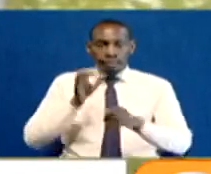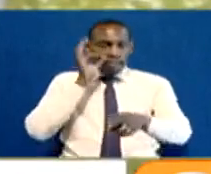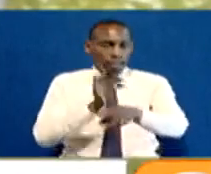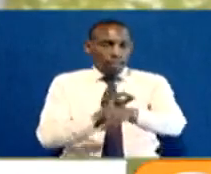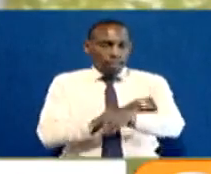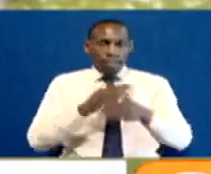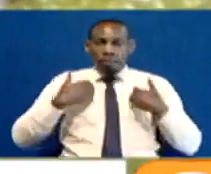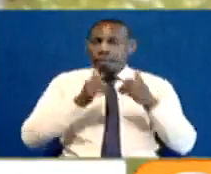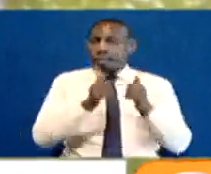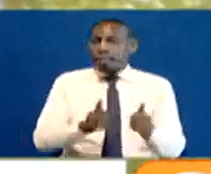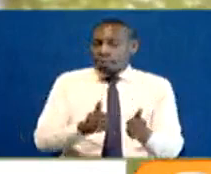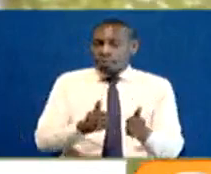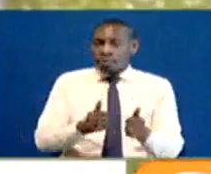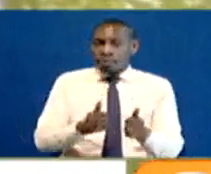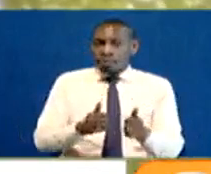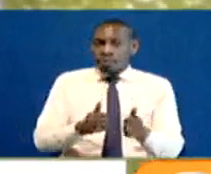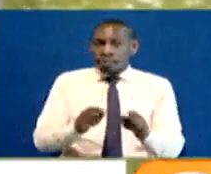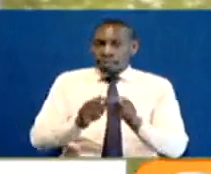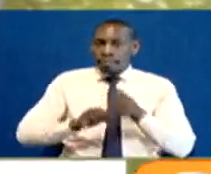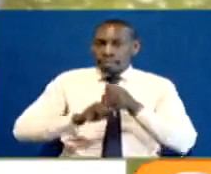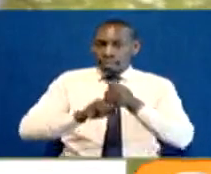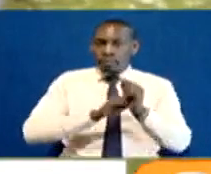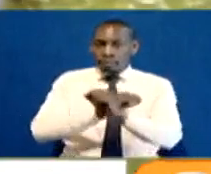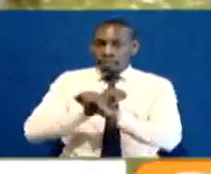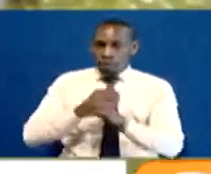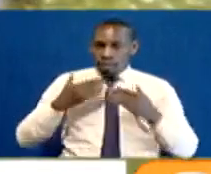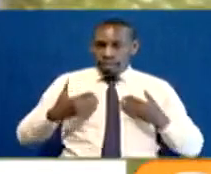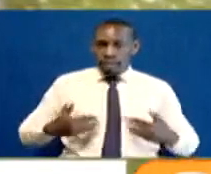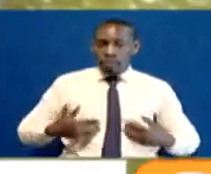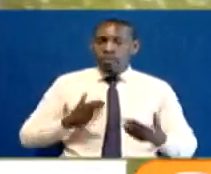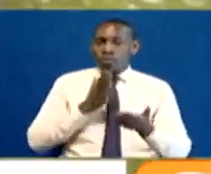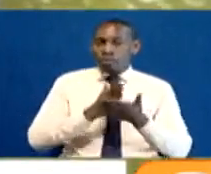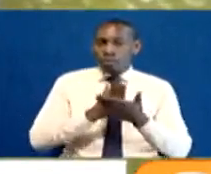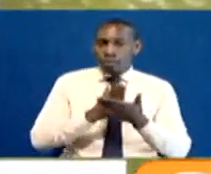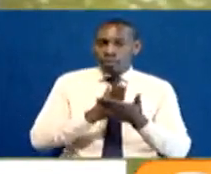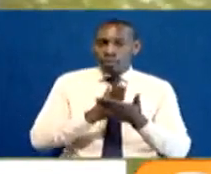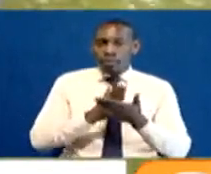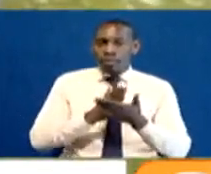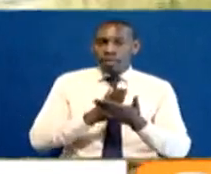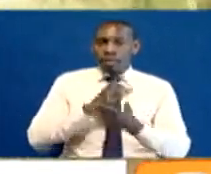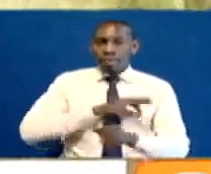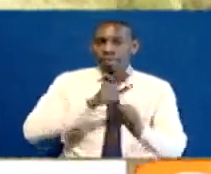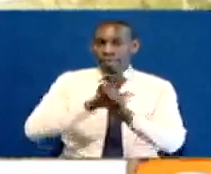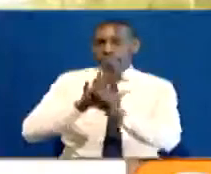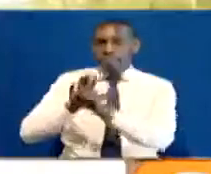viponi vizuri, una boost ya immunity ya mwili. Na hakika, ni mmea uko na mambo mengi